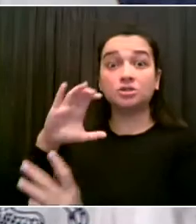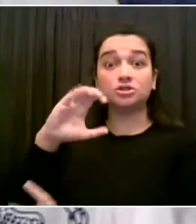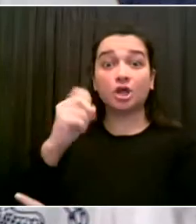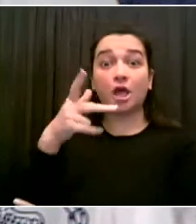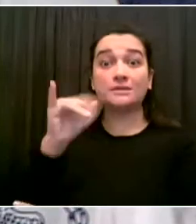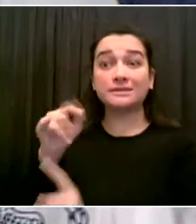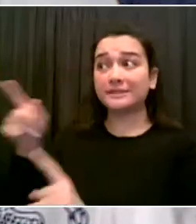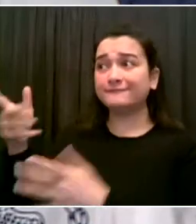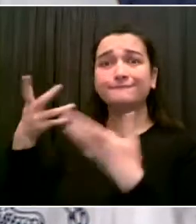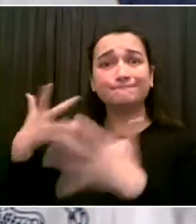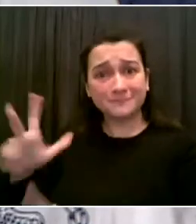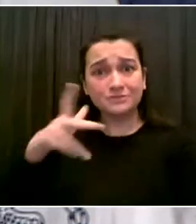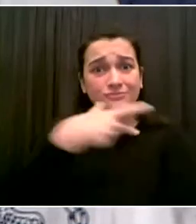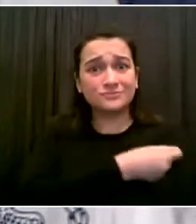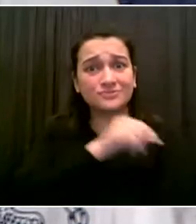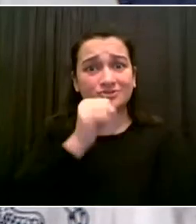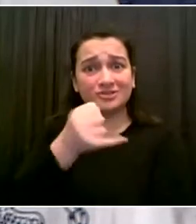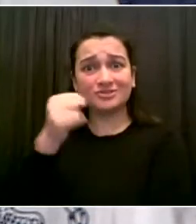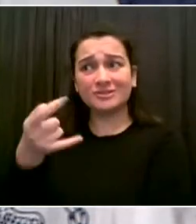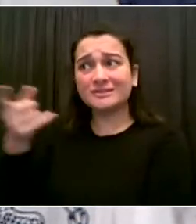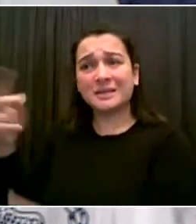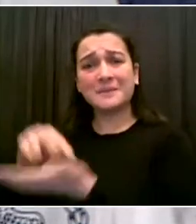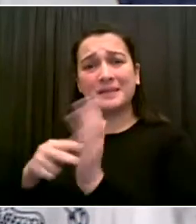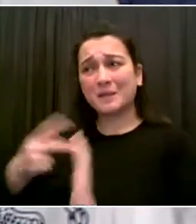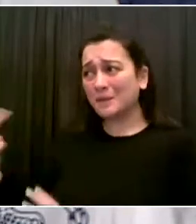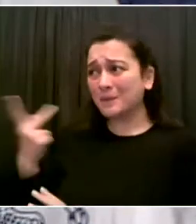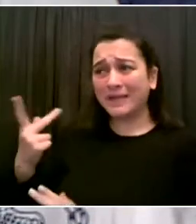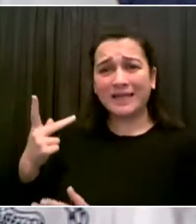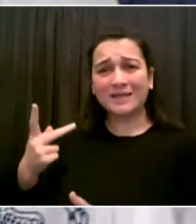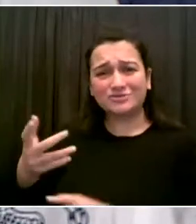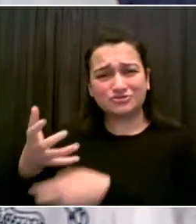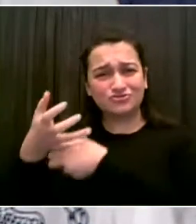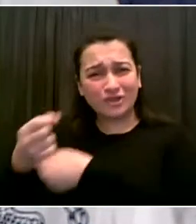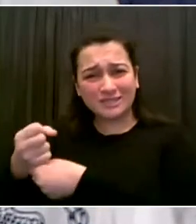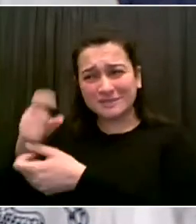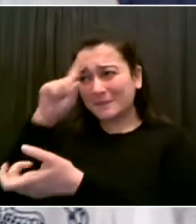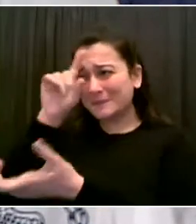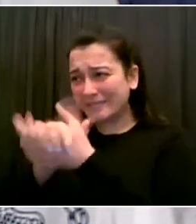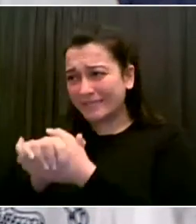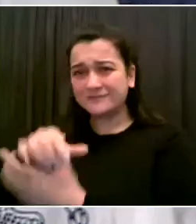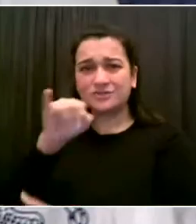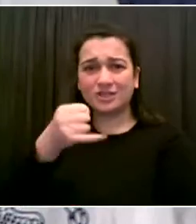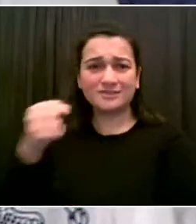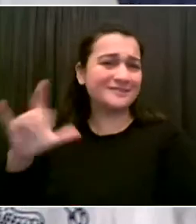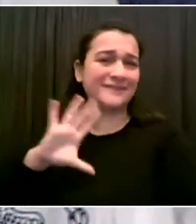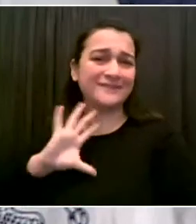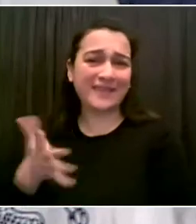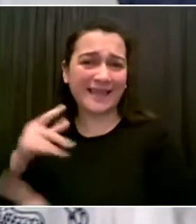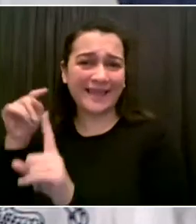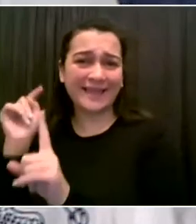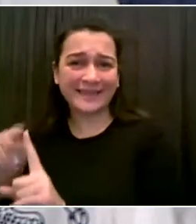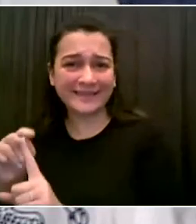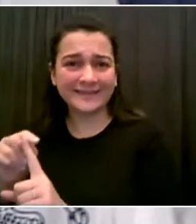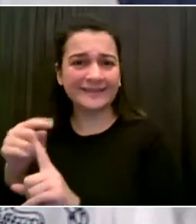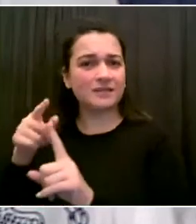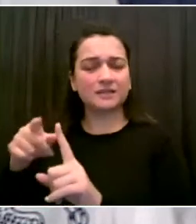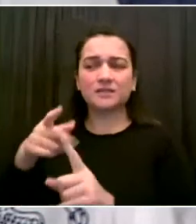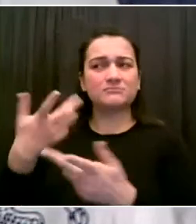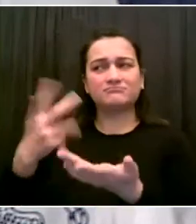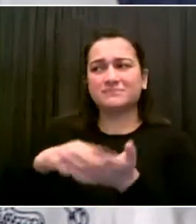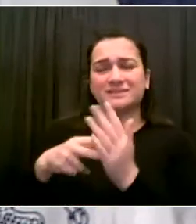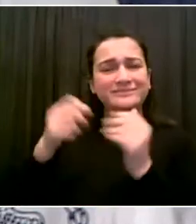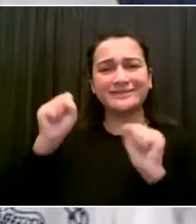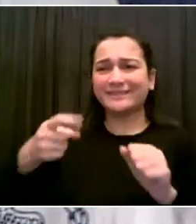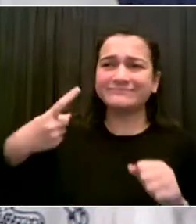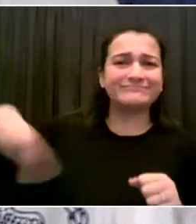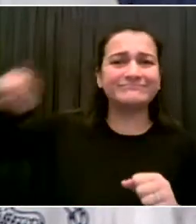families. And I think that faith has been proven warranted to date. But again, I agree with Jay. Anytime